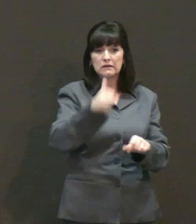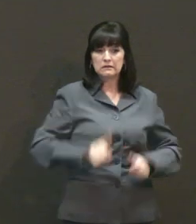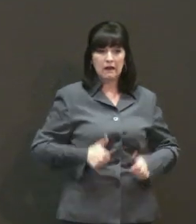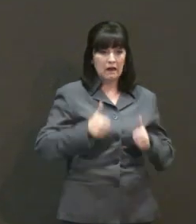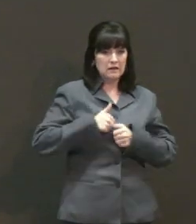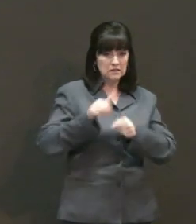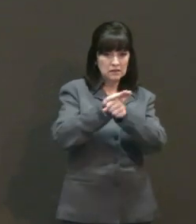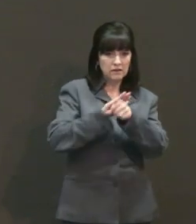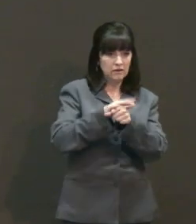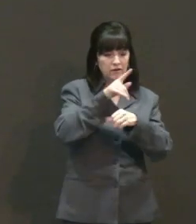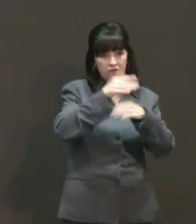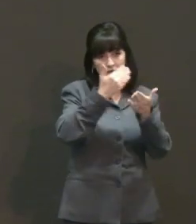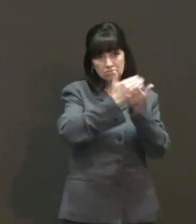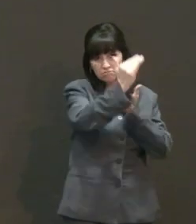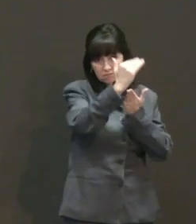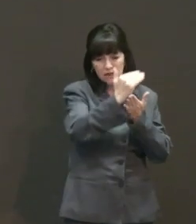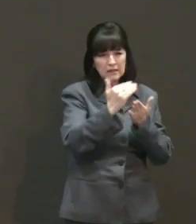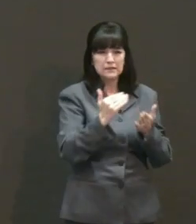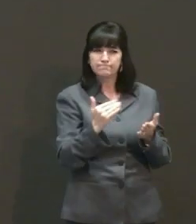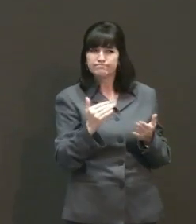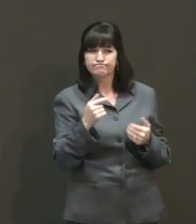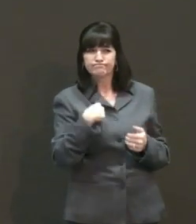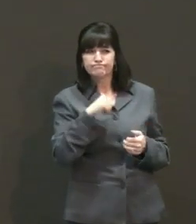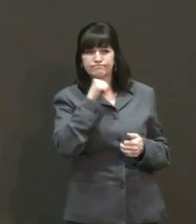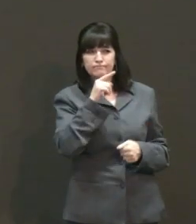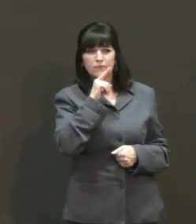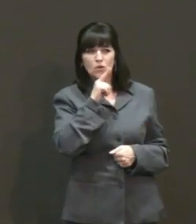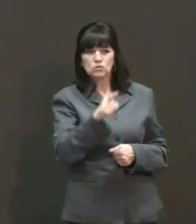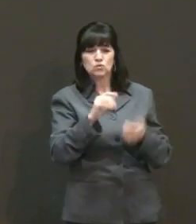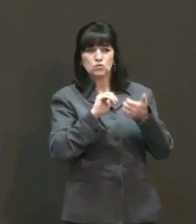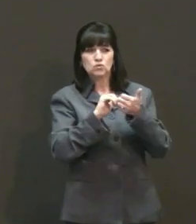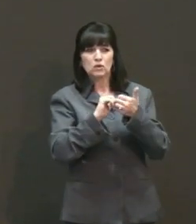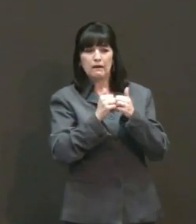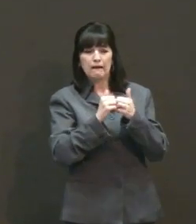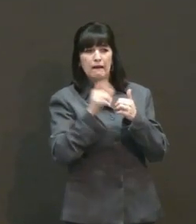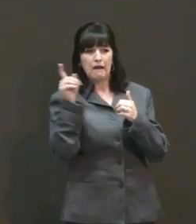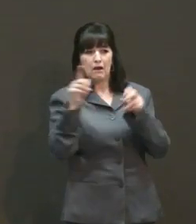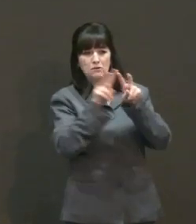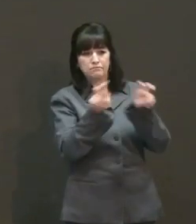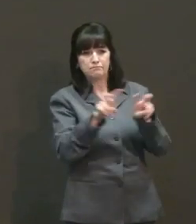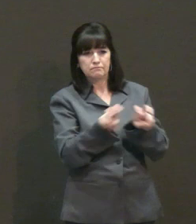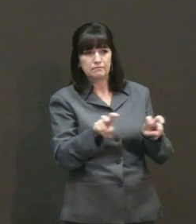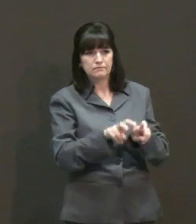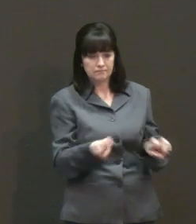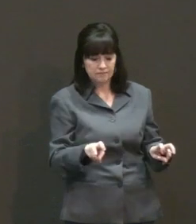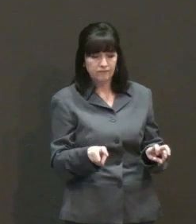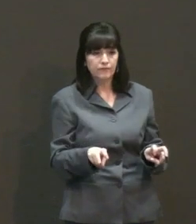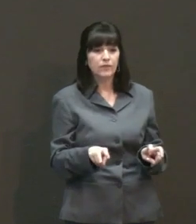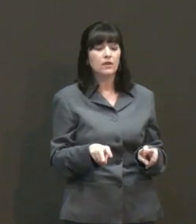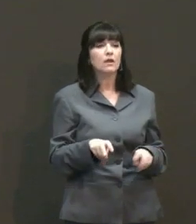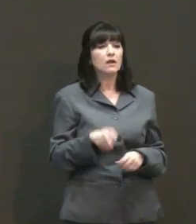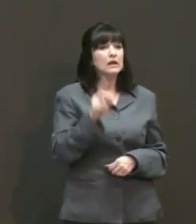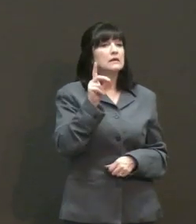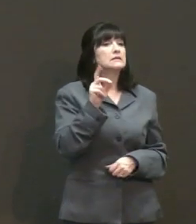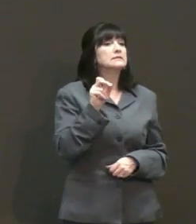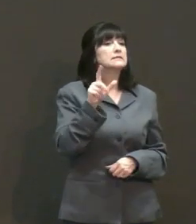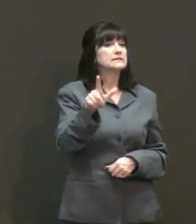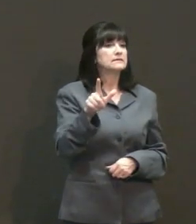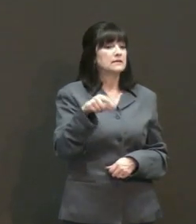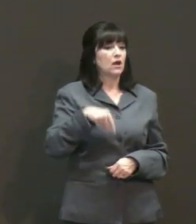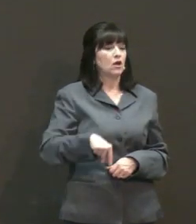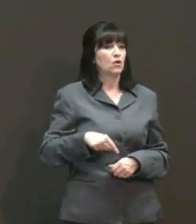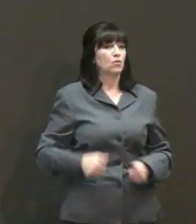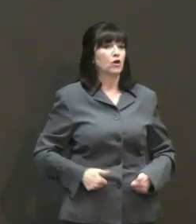Delaware. With respect to the resident of Delaware question, we have a quarantine requirement now